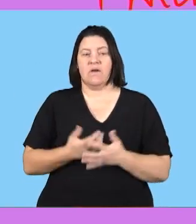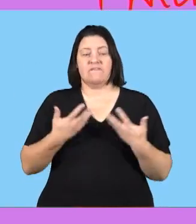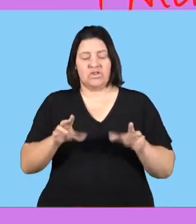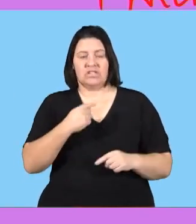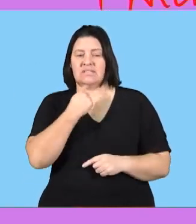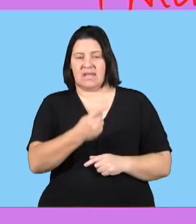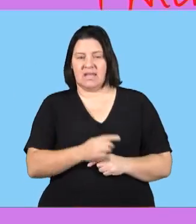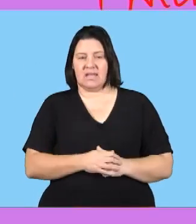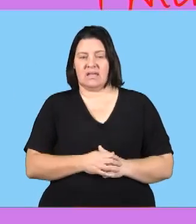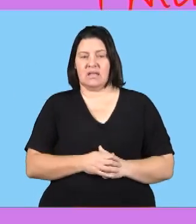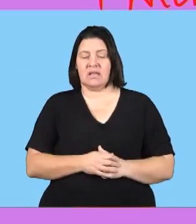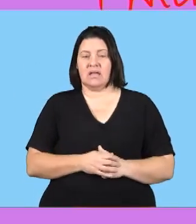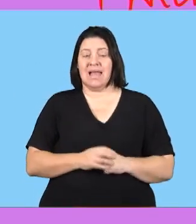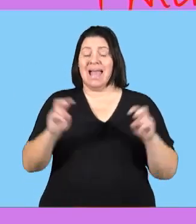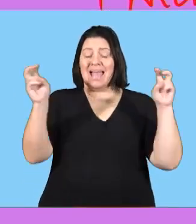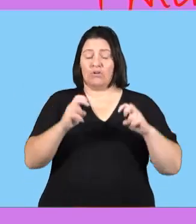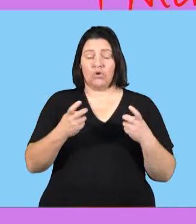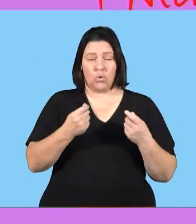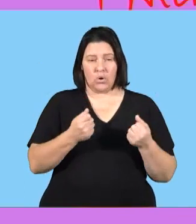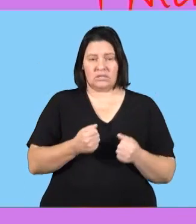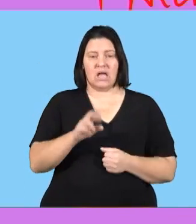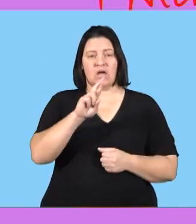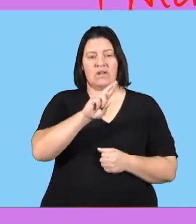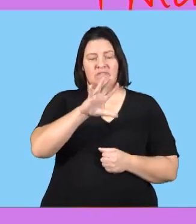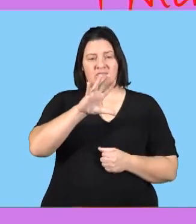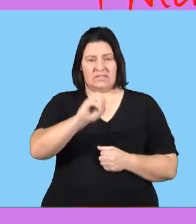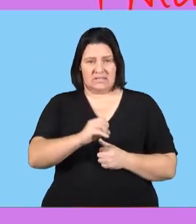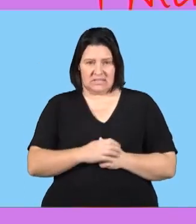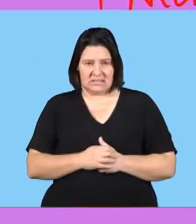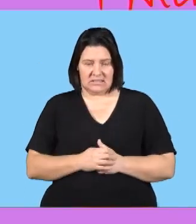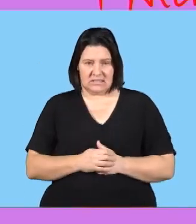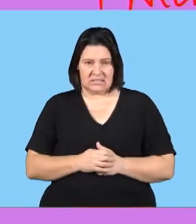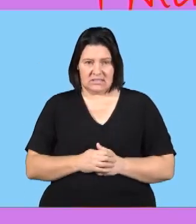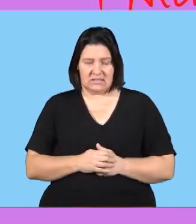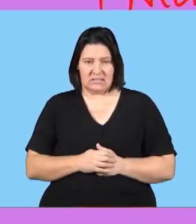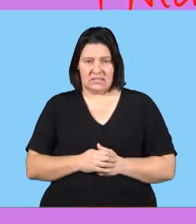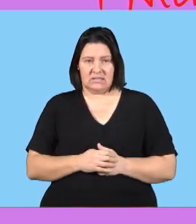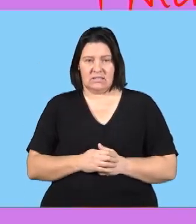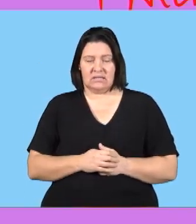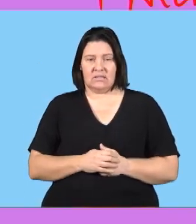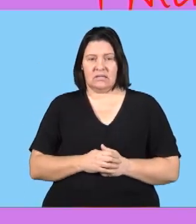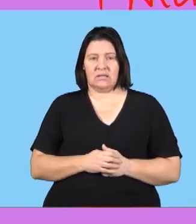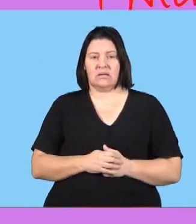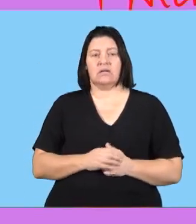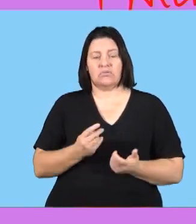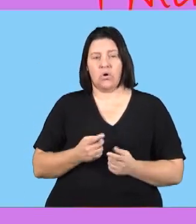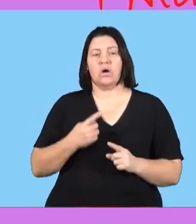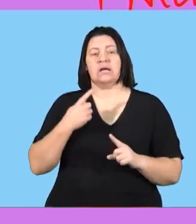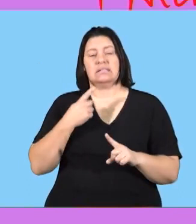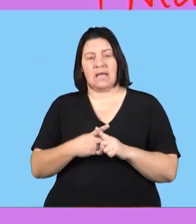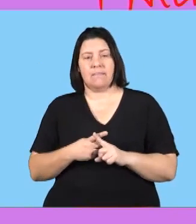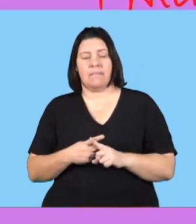And we've already calculated that the cost of electricity is 50 rand. And then we multiply this